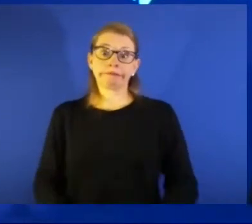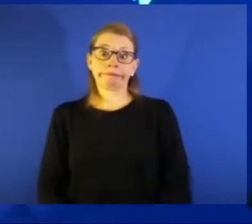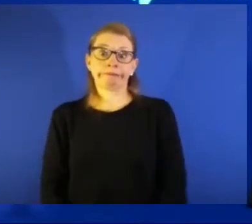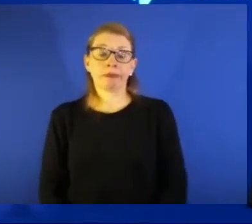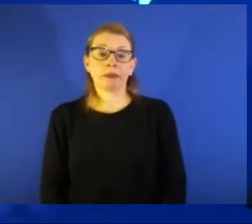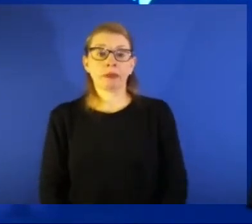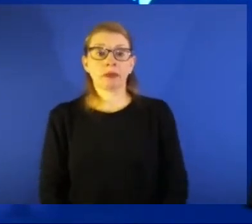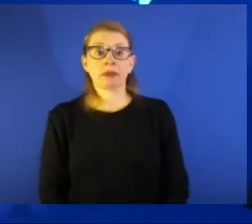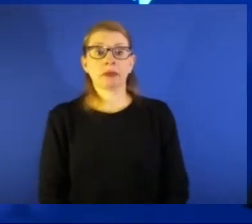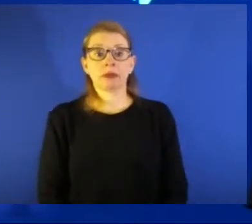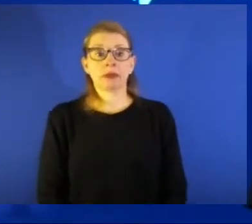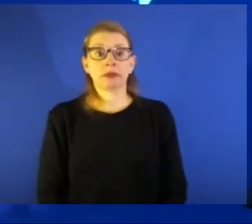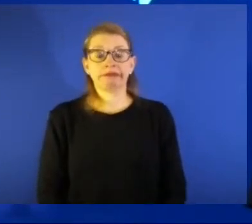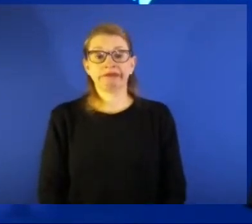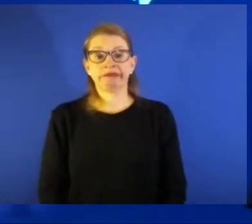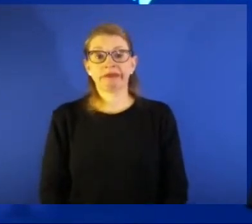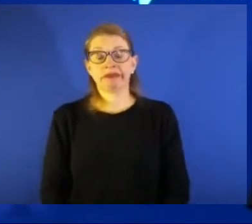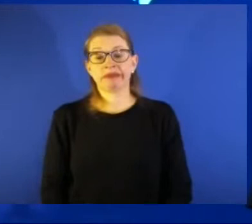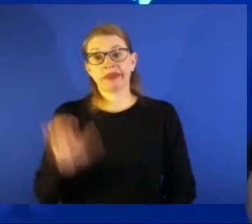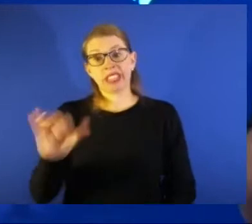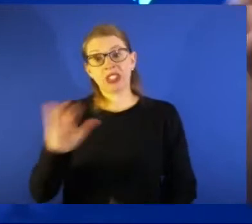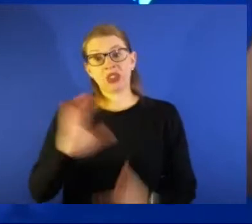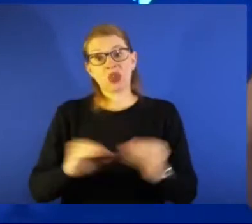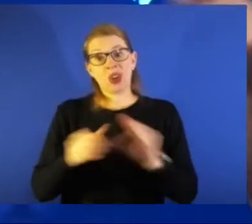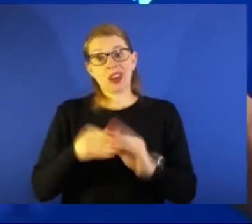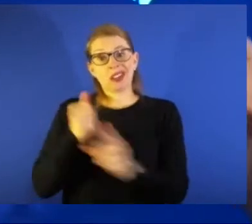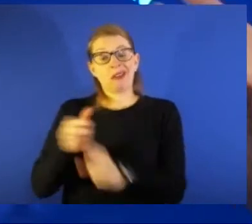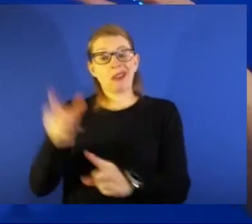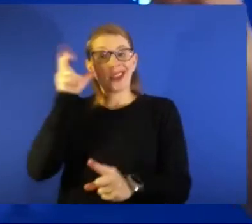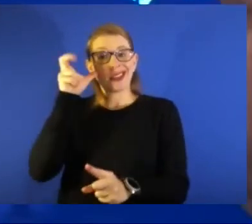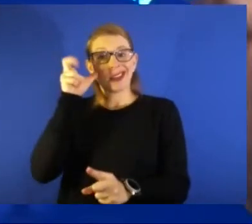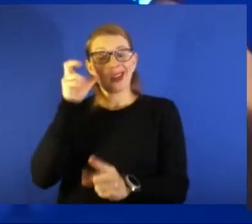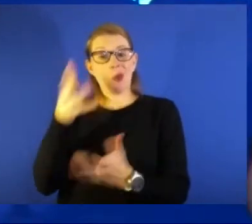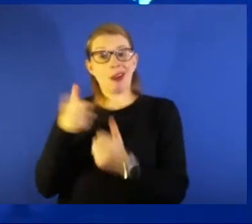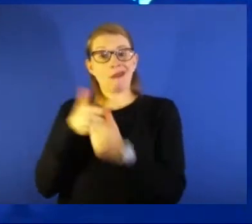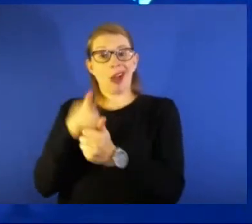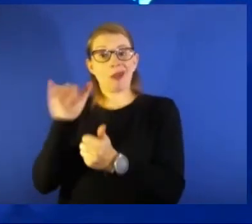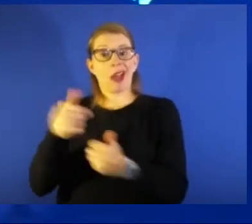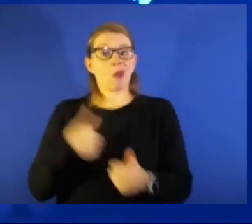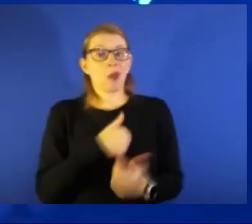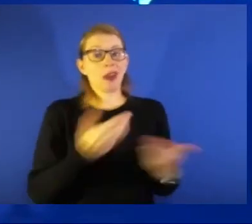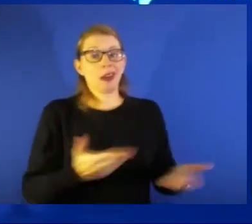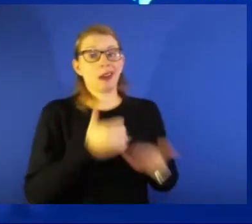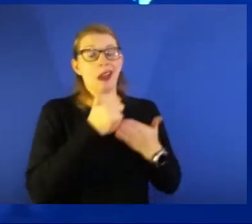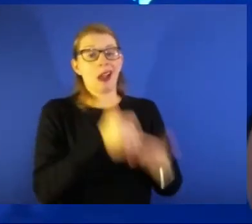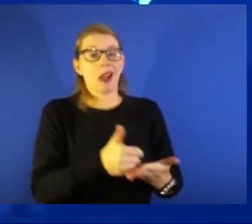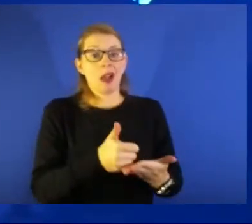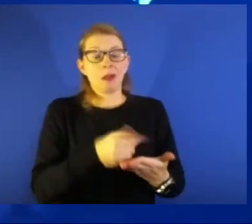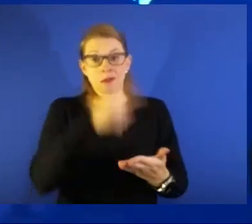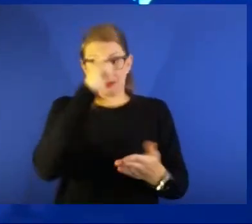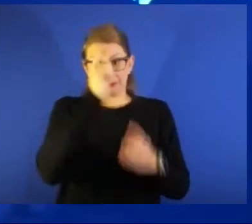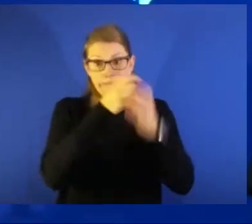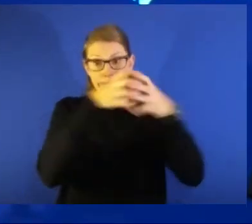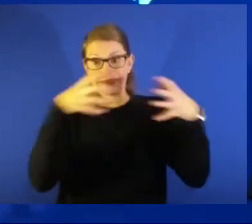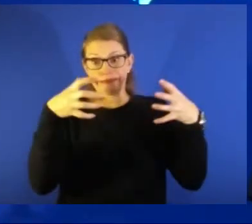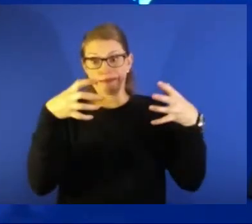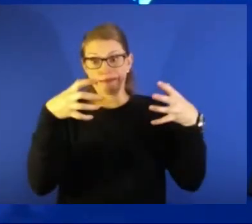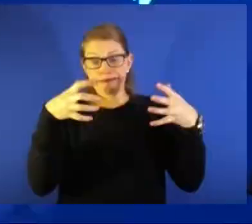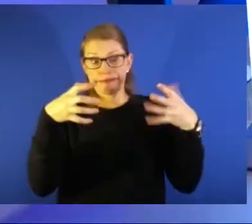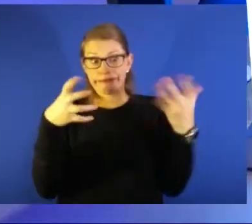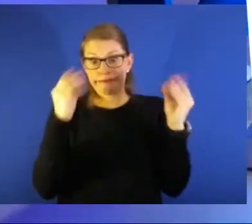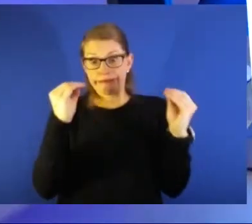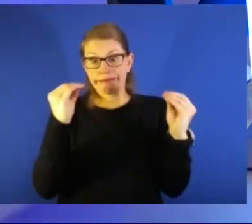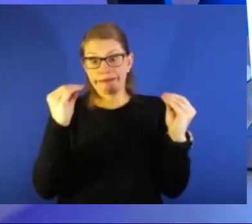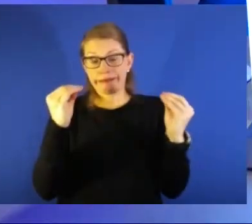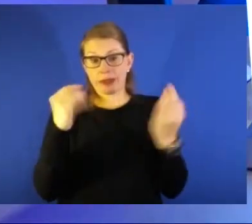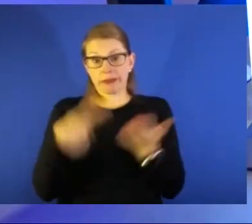that's the story you're listening to, and that's what you want to be, and we're here to help expand your mind and thought process, and we can talk about it. But that's why we